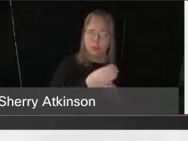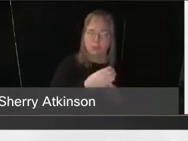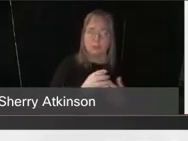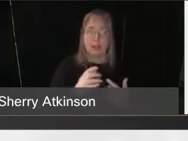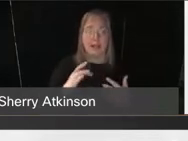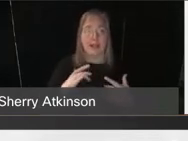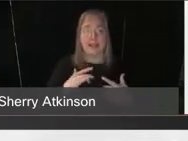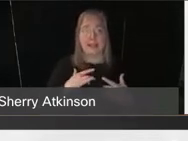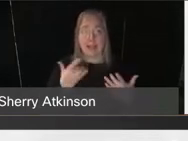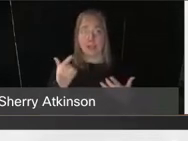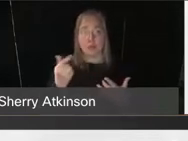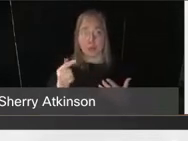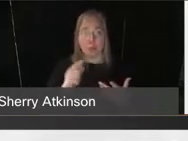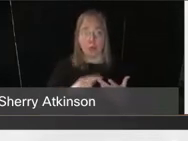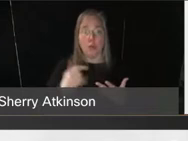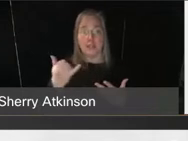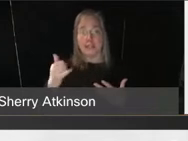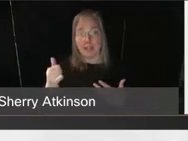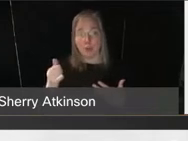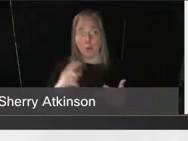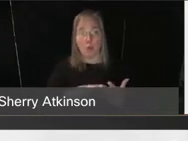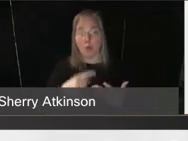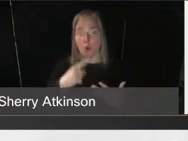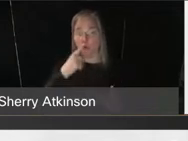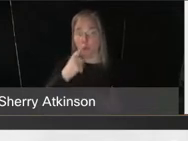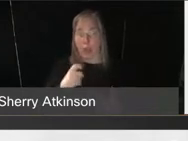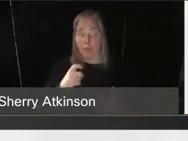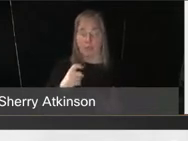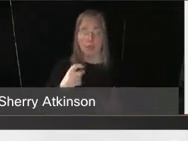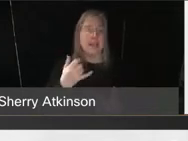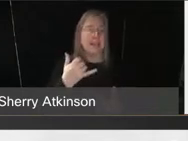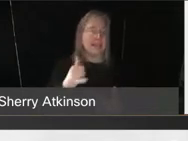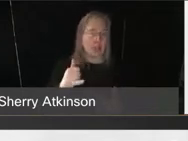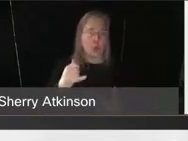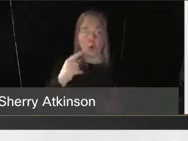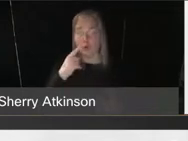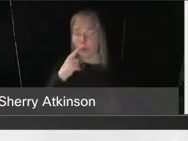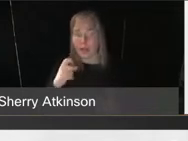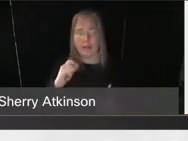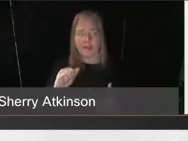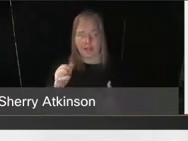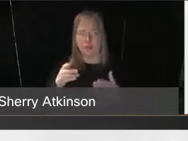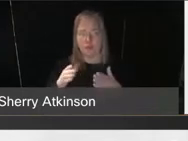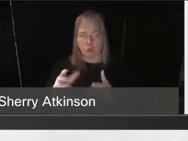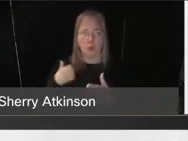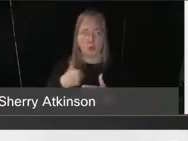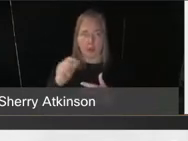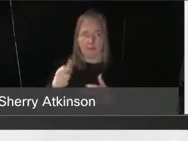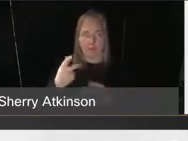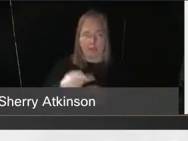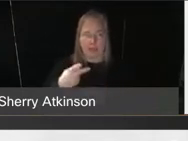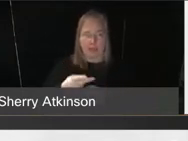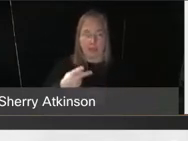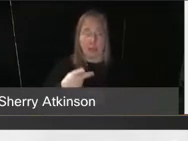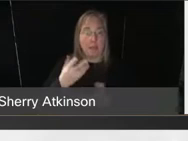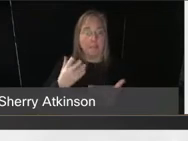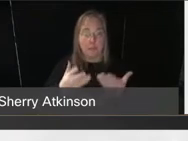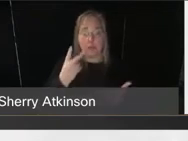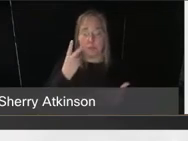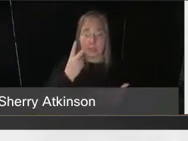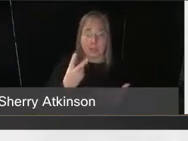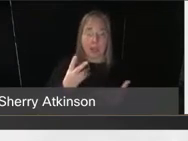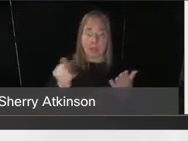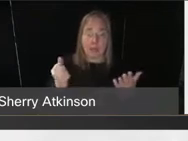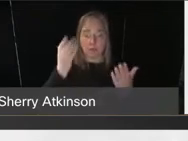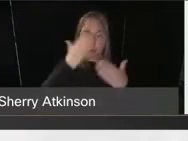lighter green or yellow, or if you see red, the yellow and red are the roadways that we have to maintain. You may say, like, I see a lot of dark